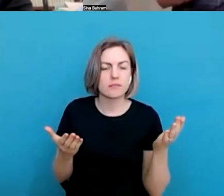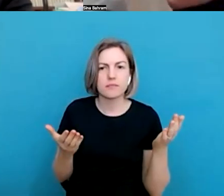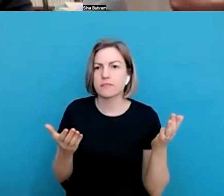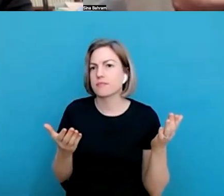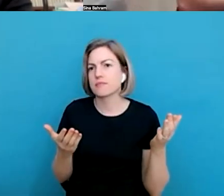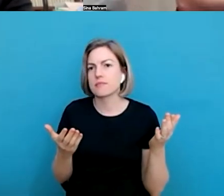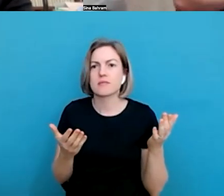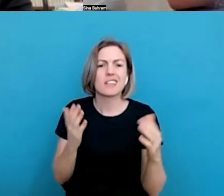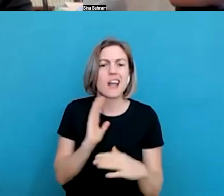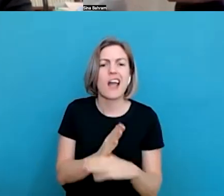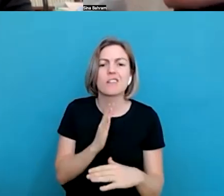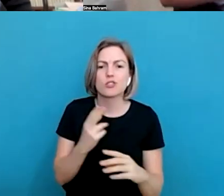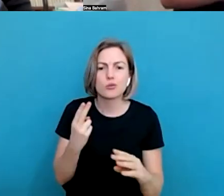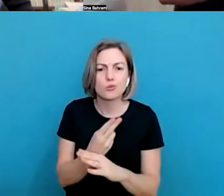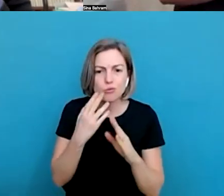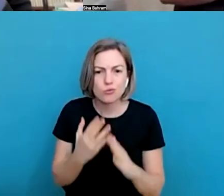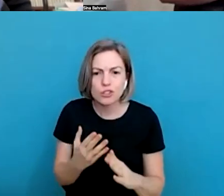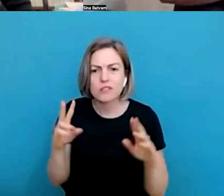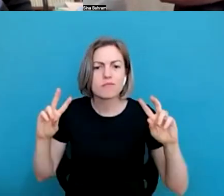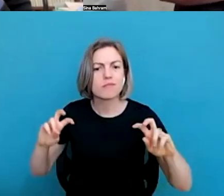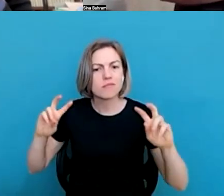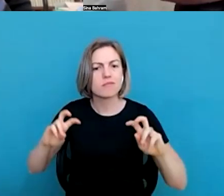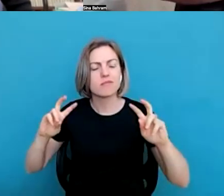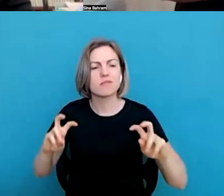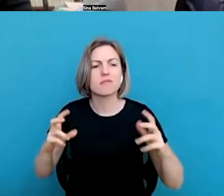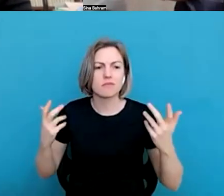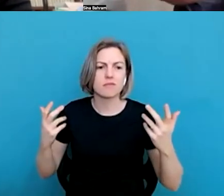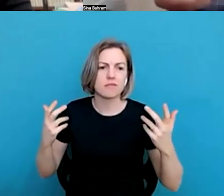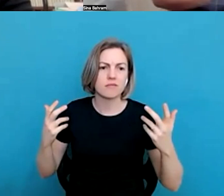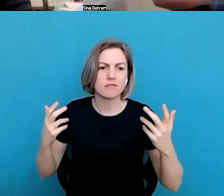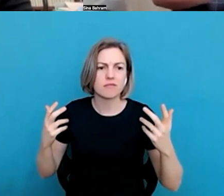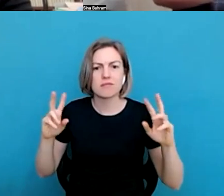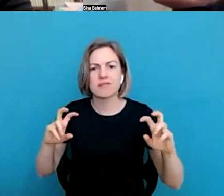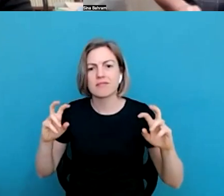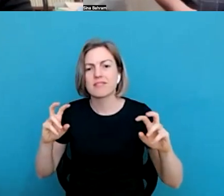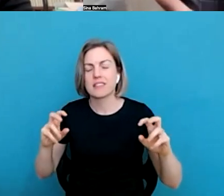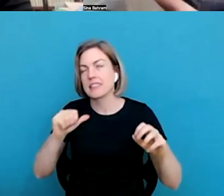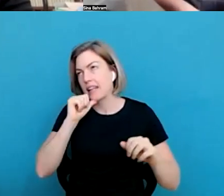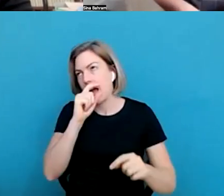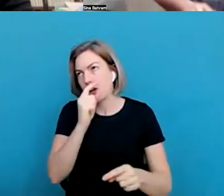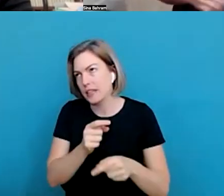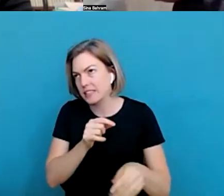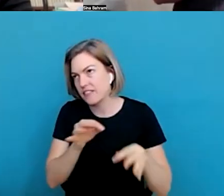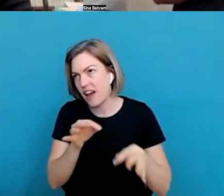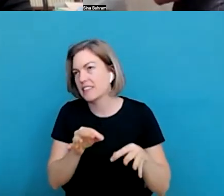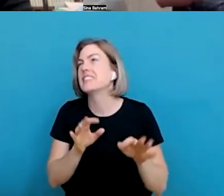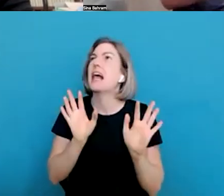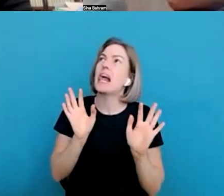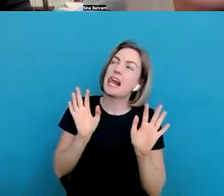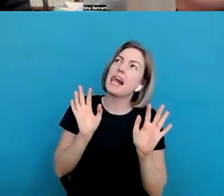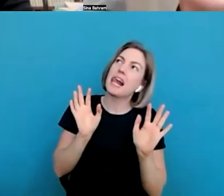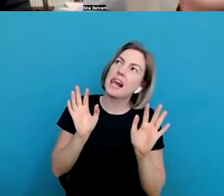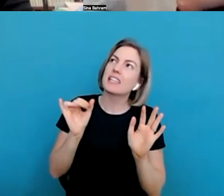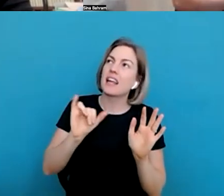an average user as defined pretty inaccurately. So I'm not going to have a lot of precision here. Let's say